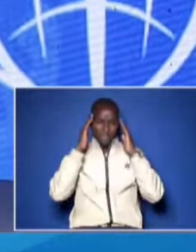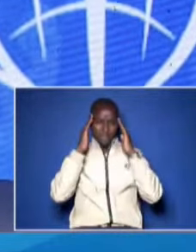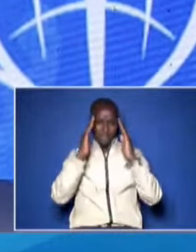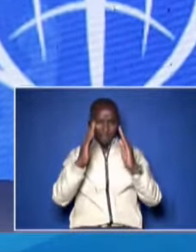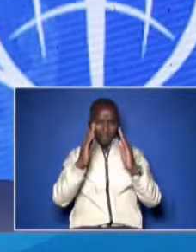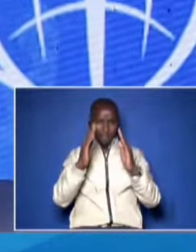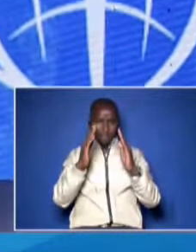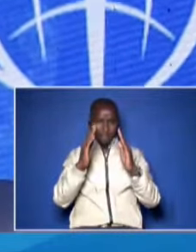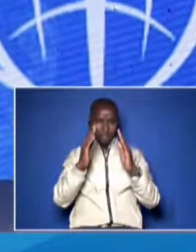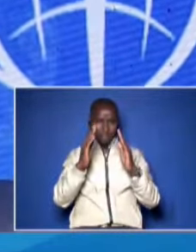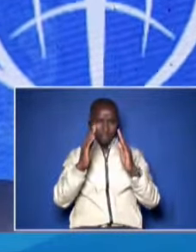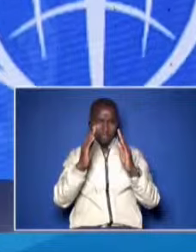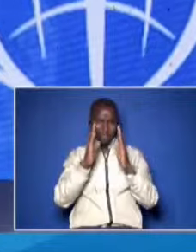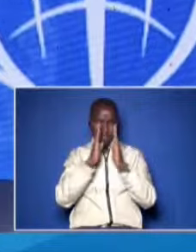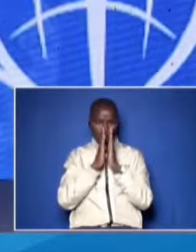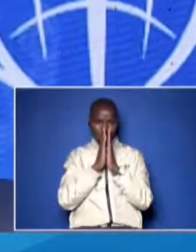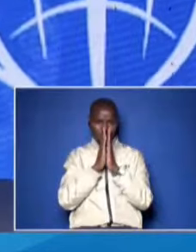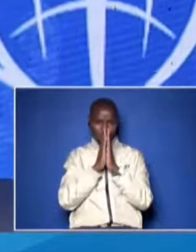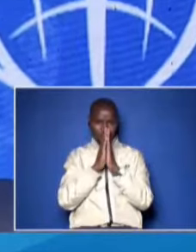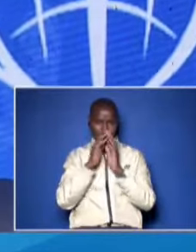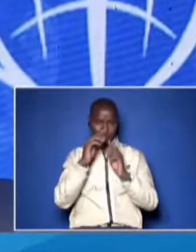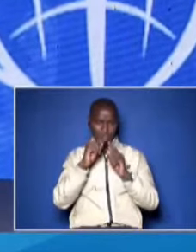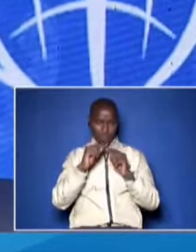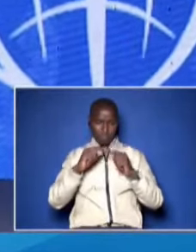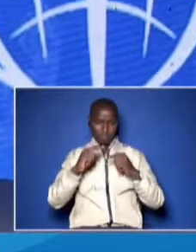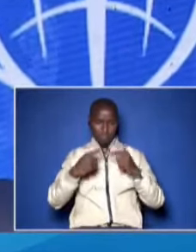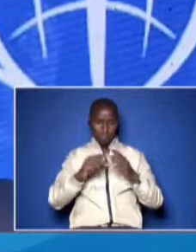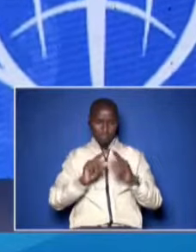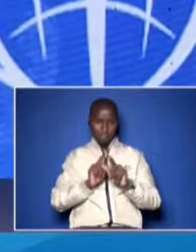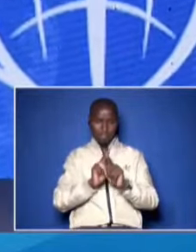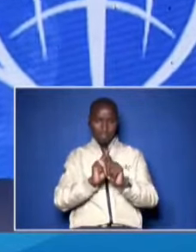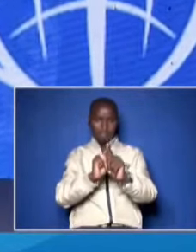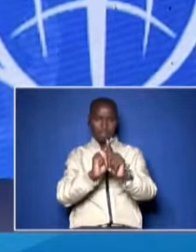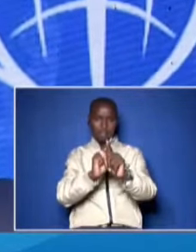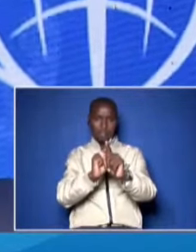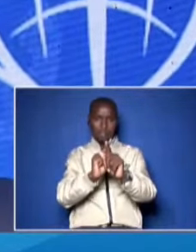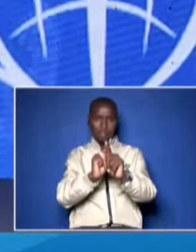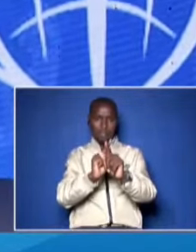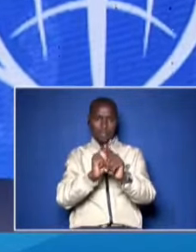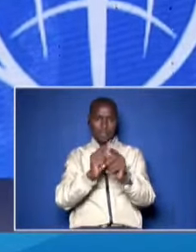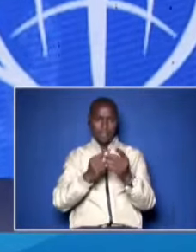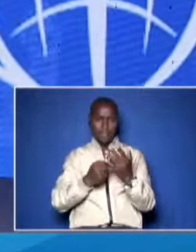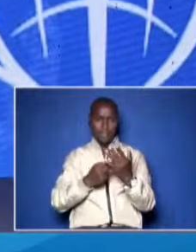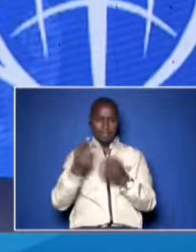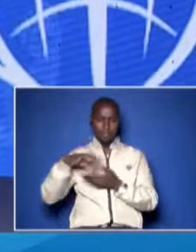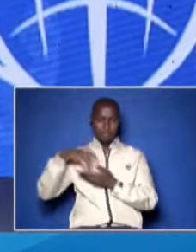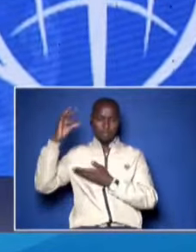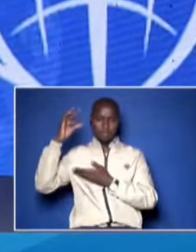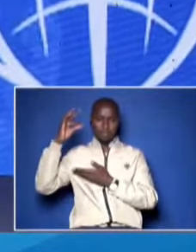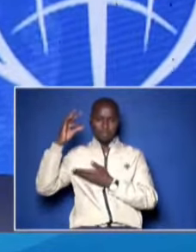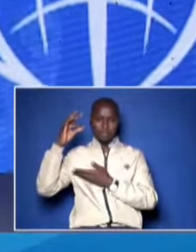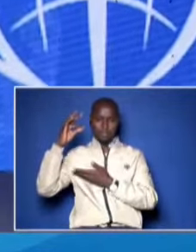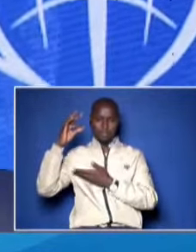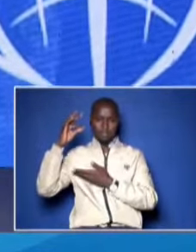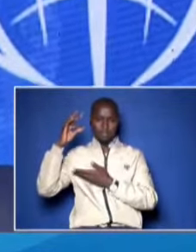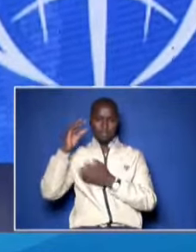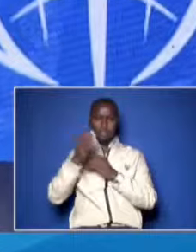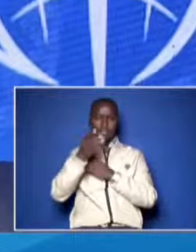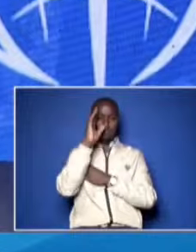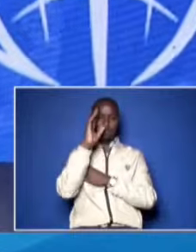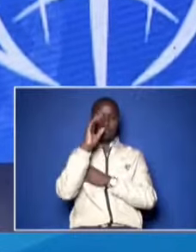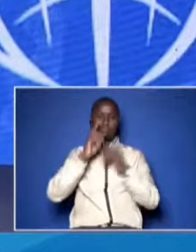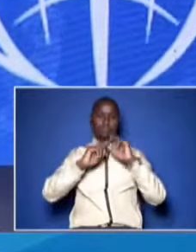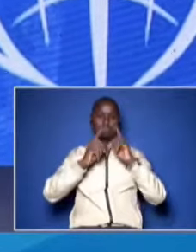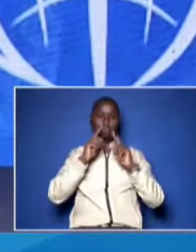in dependence on the Holy Spirit when we read God's word we fill our hearts with his word and God is speaking